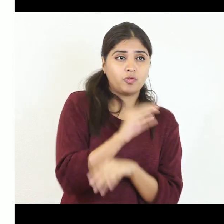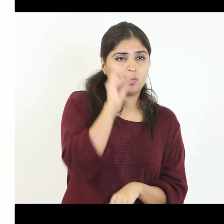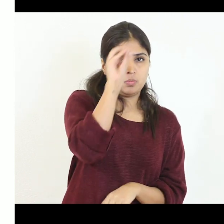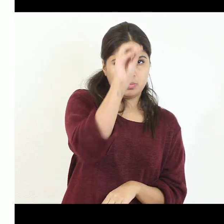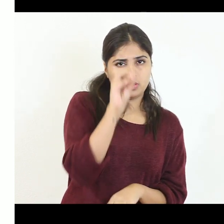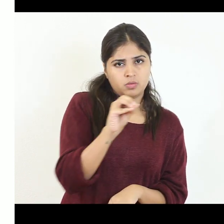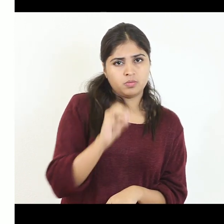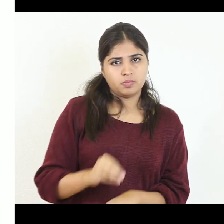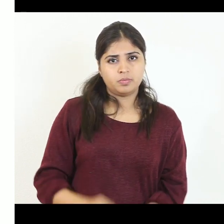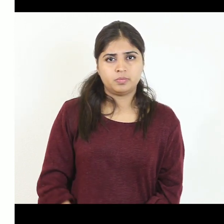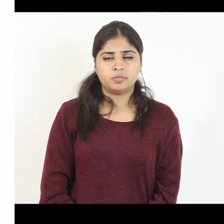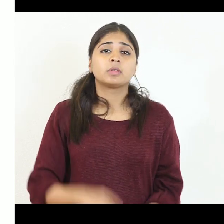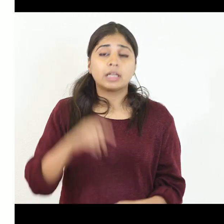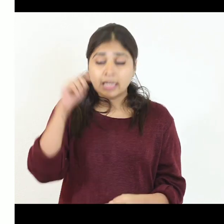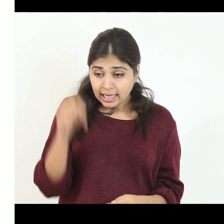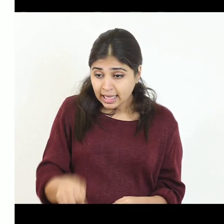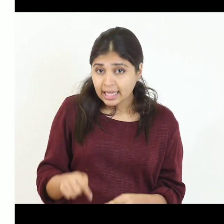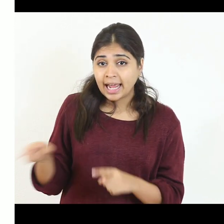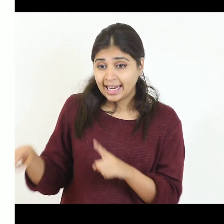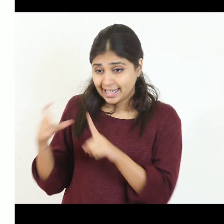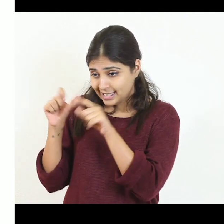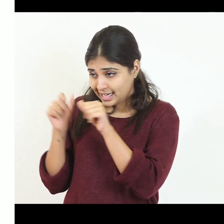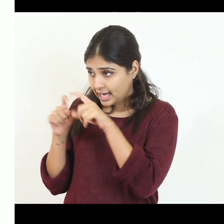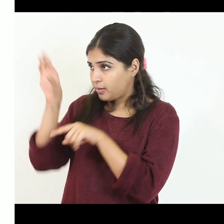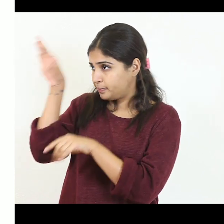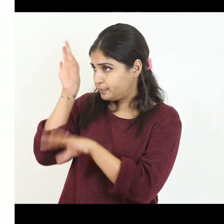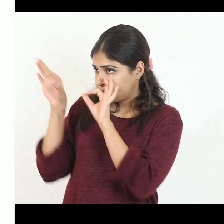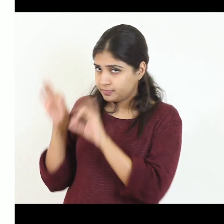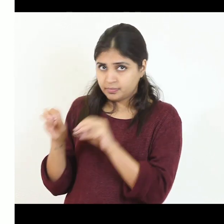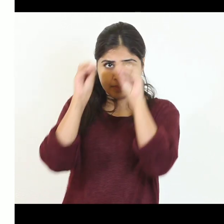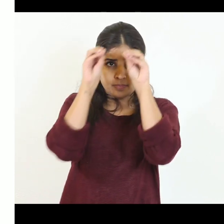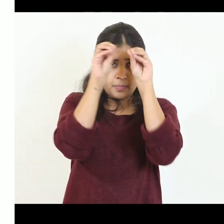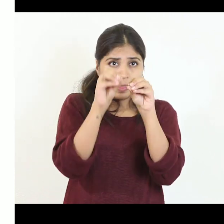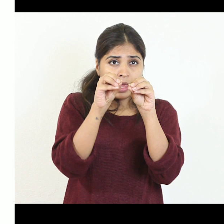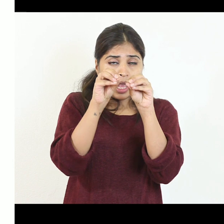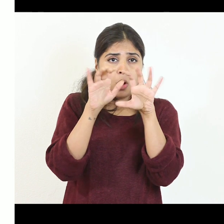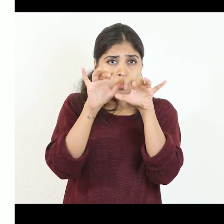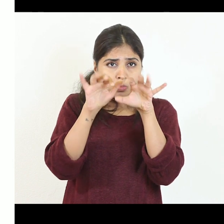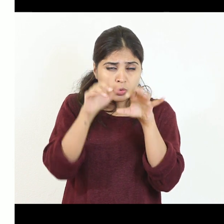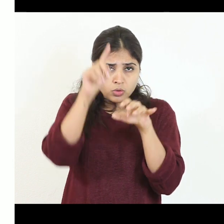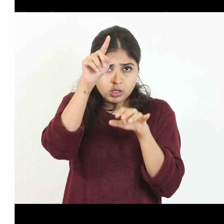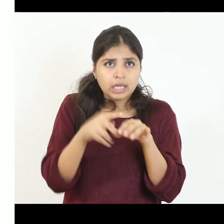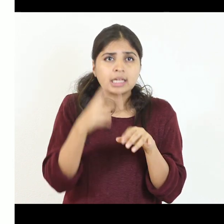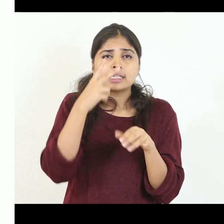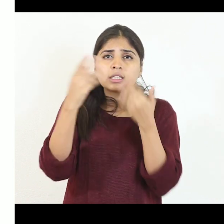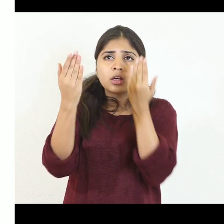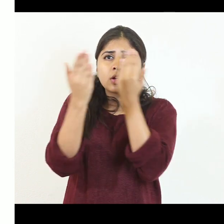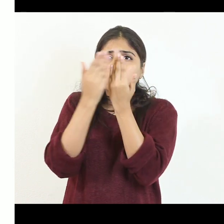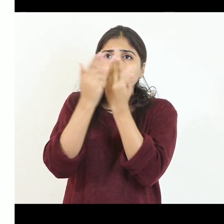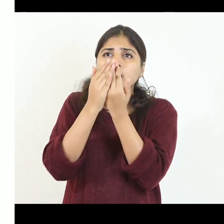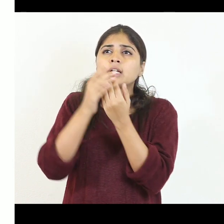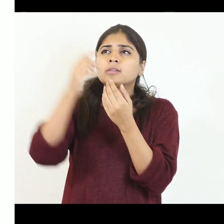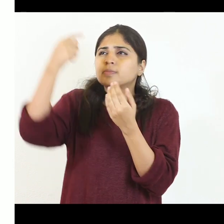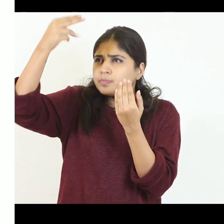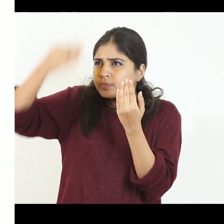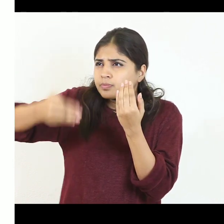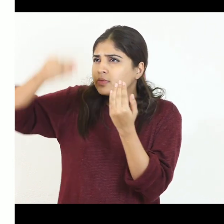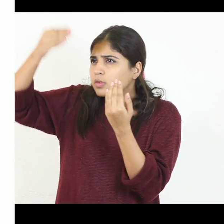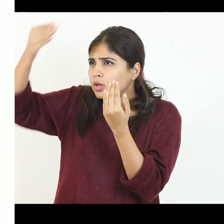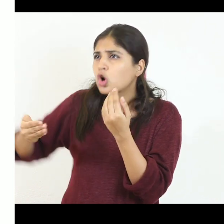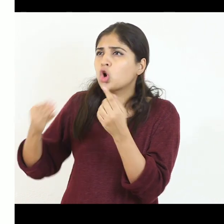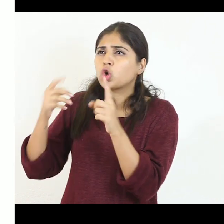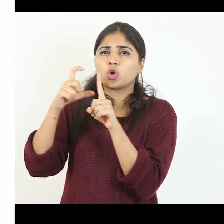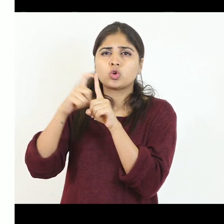Transcribe the selected data into a computer and scan source documents in accordance with